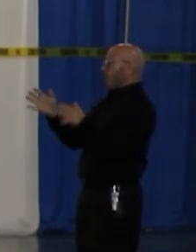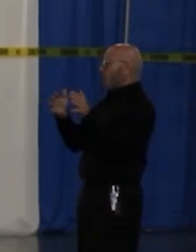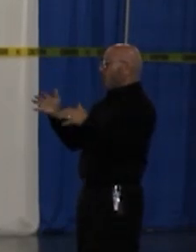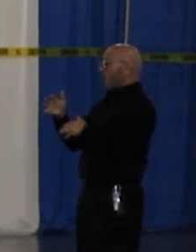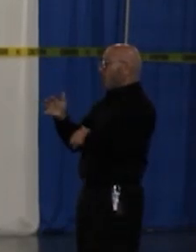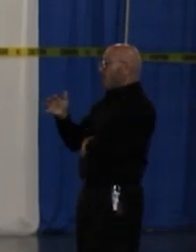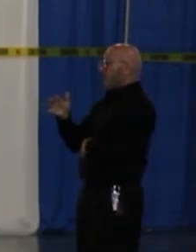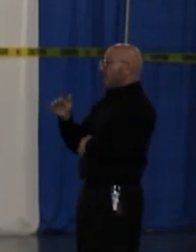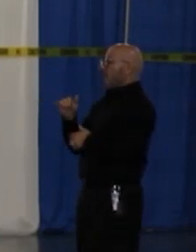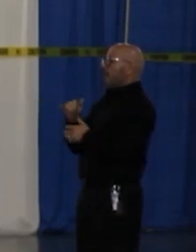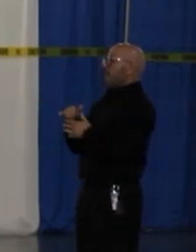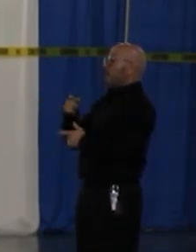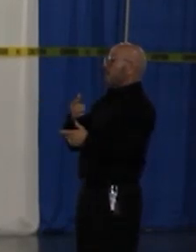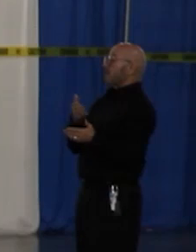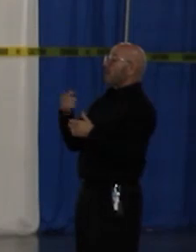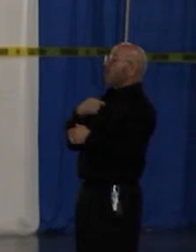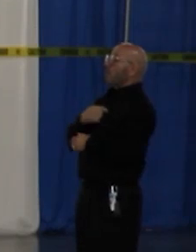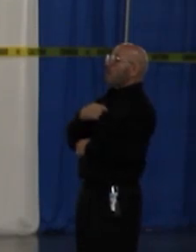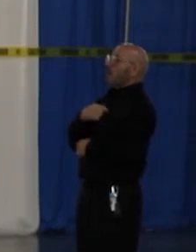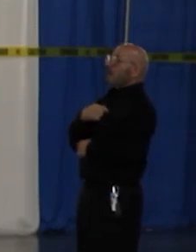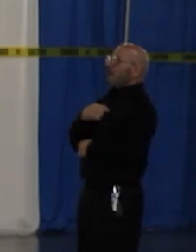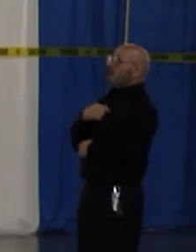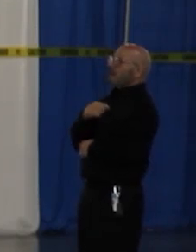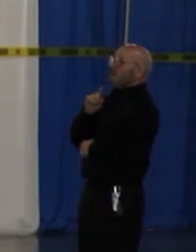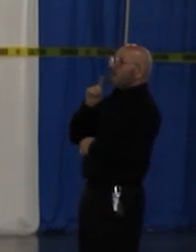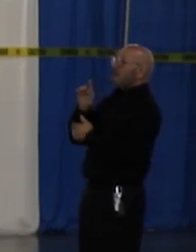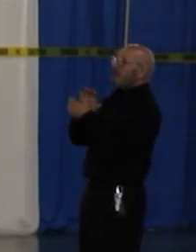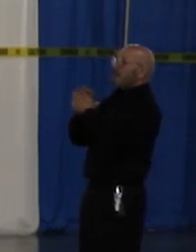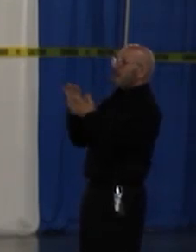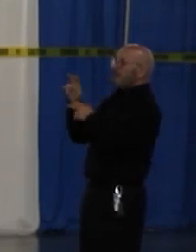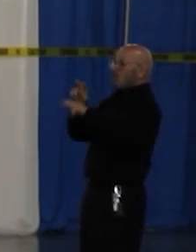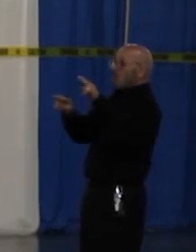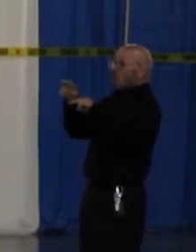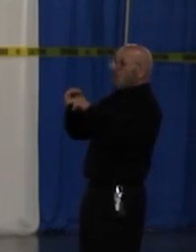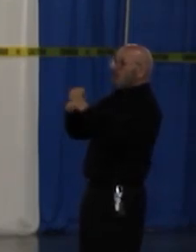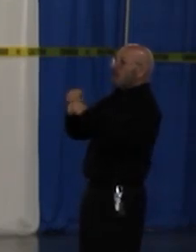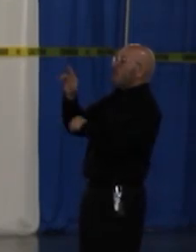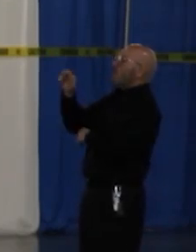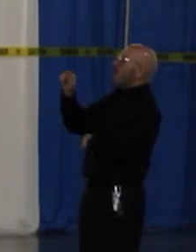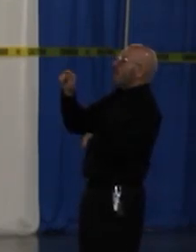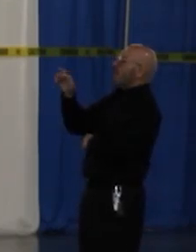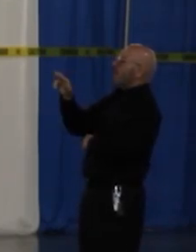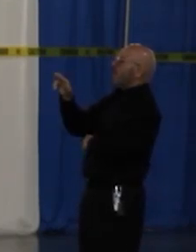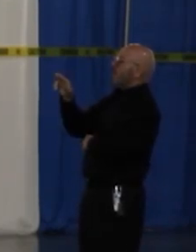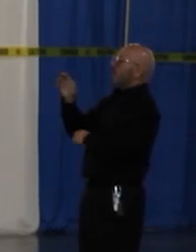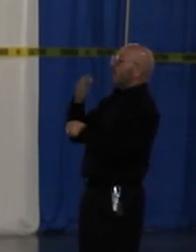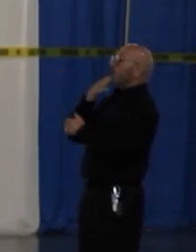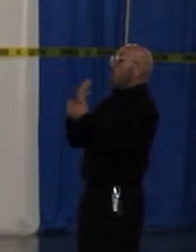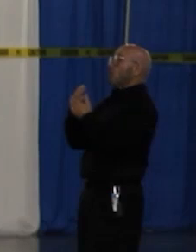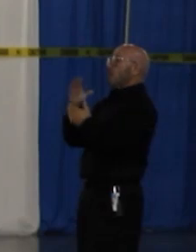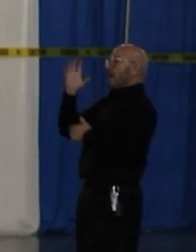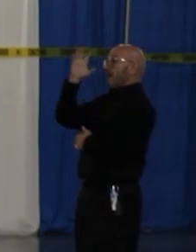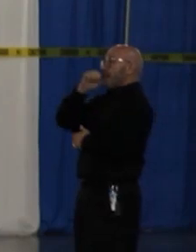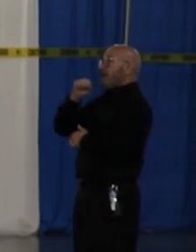radar was sampling. So we actually had a pretty nice look at it into the radar. So we had a good estimate of the wind